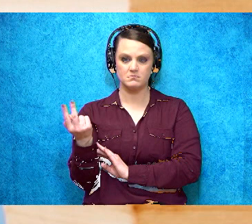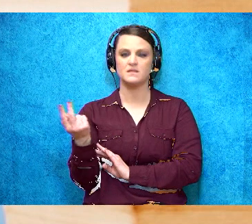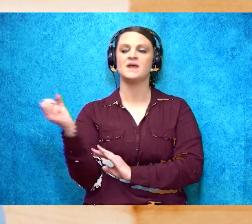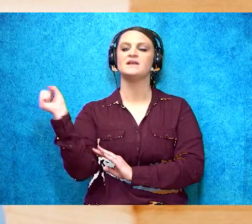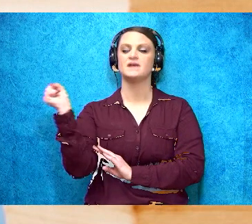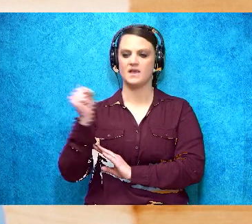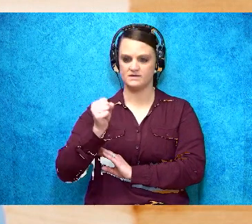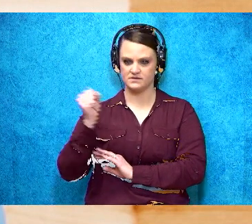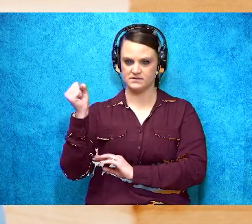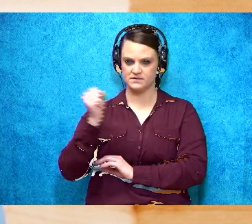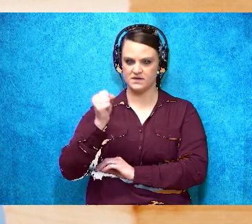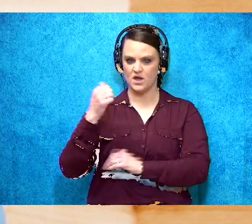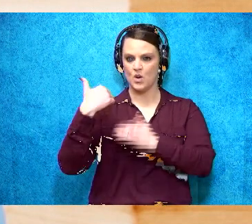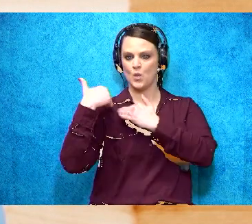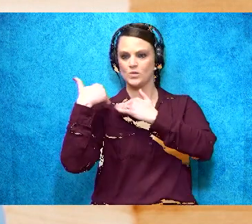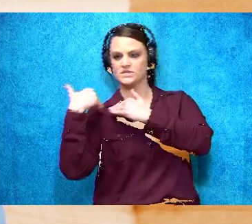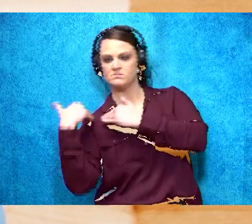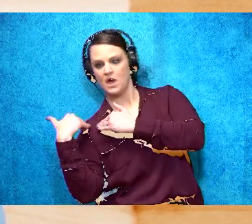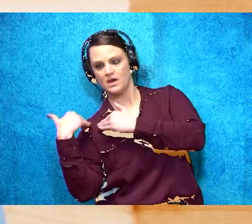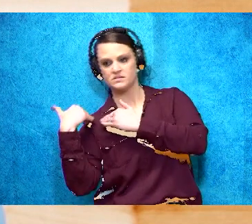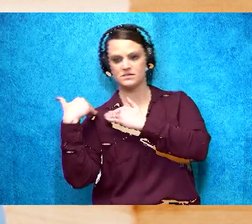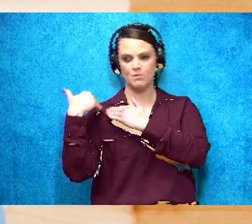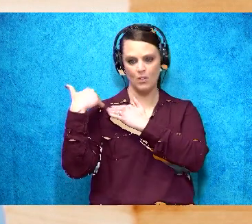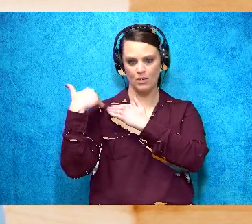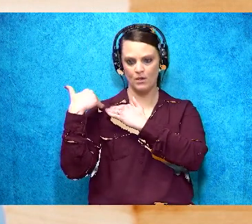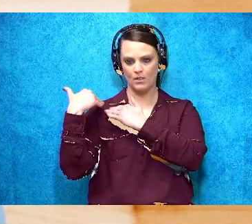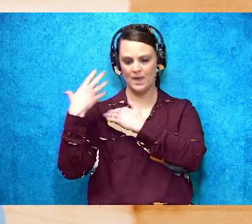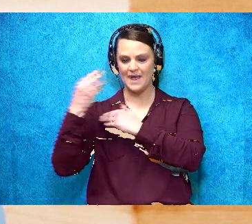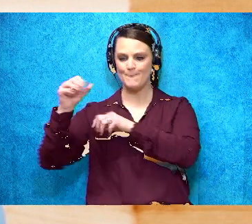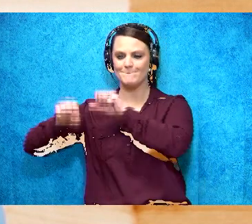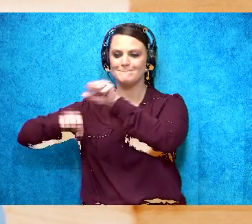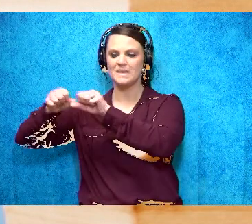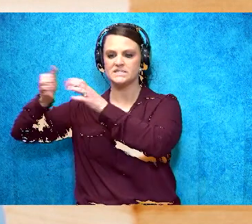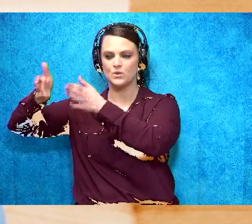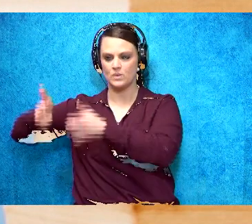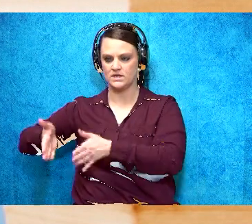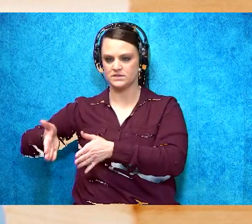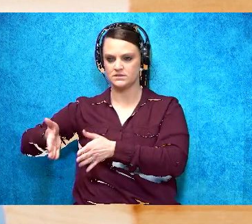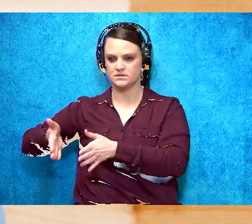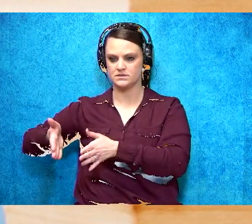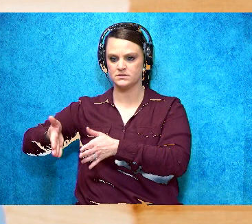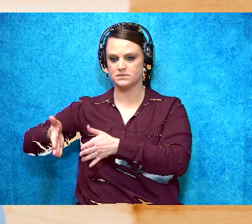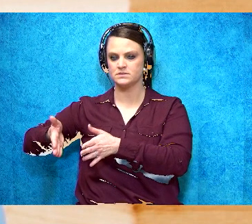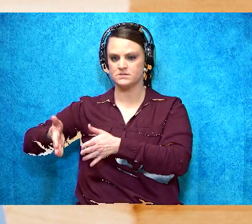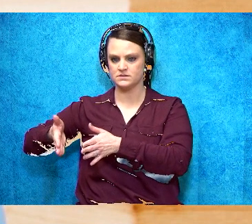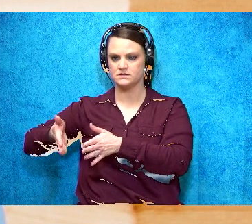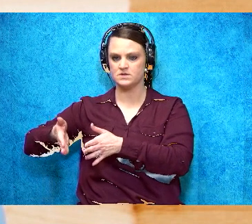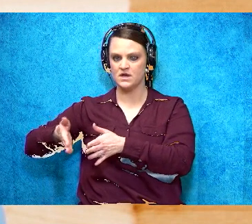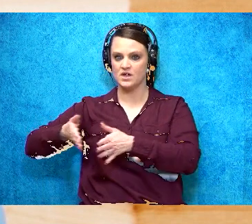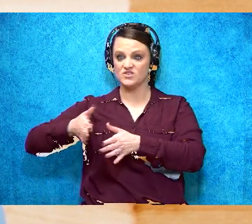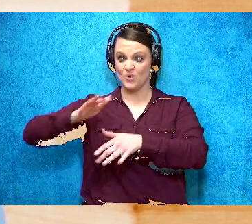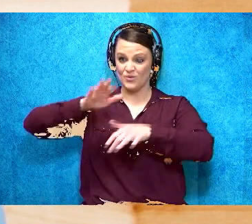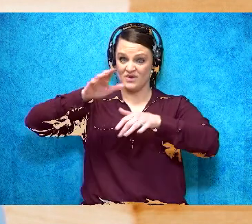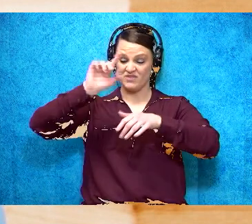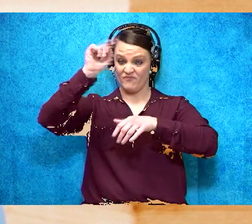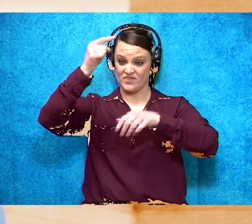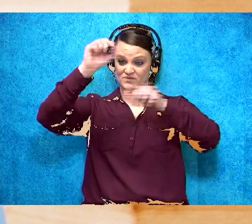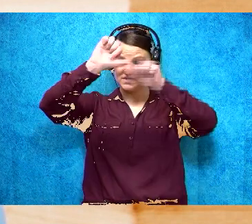have responsible and bicyclist. Just like the first one for scientist,